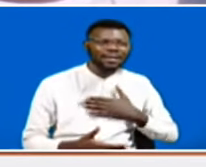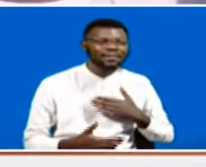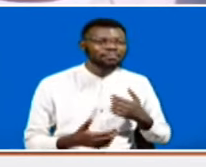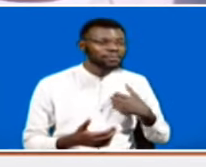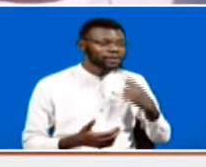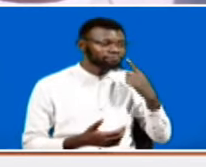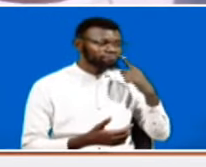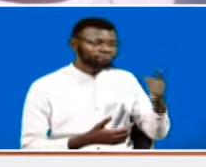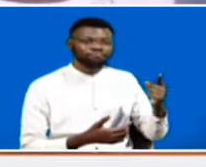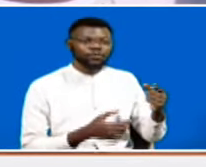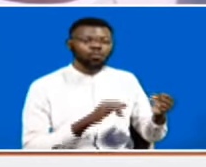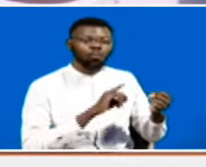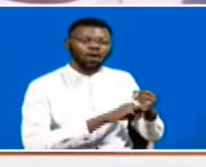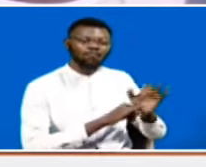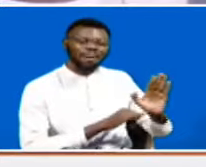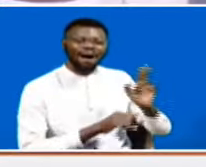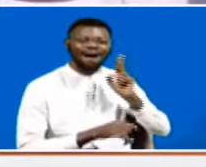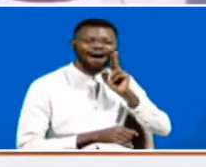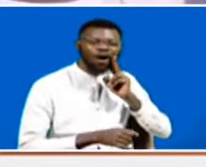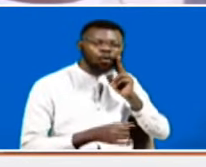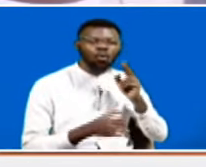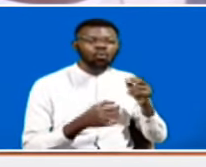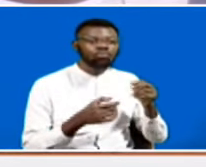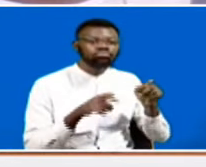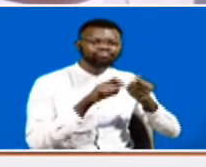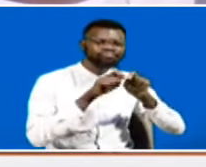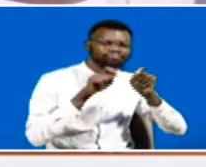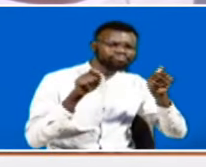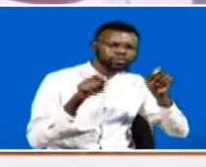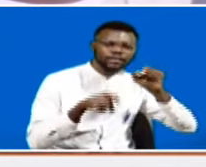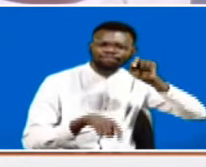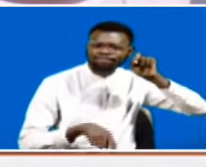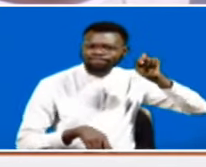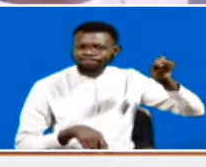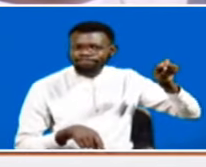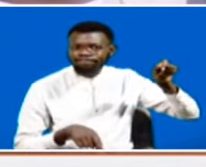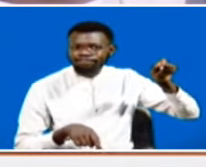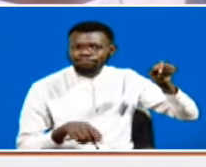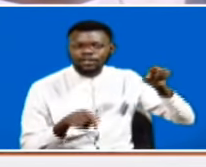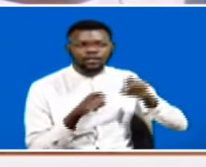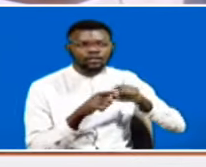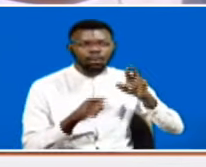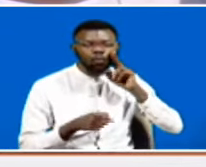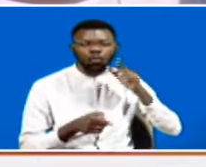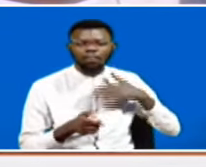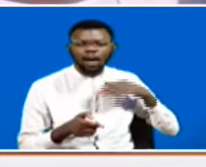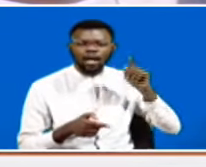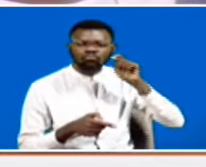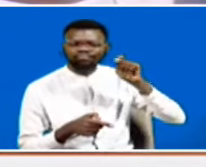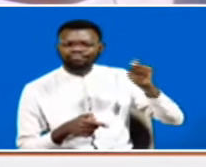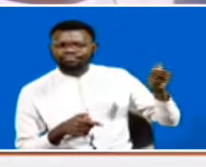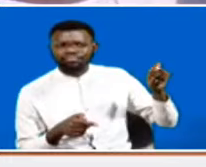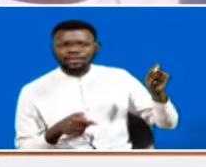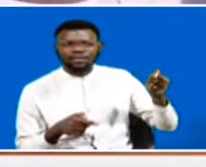kwa dirisha. Naye niko tukaona tena naye ameshungulia kwa dirisha. Wakakaa kama kitu